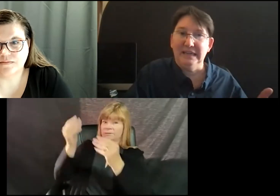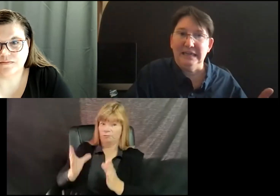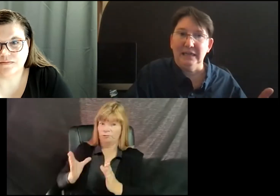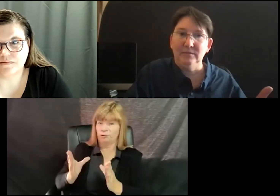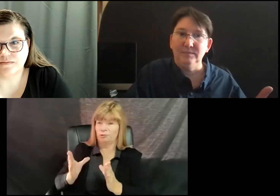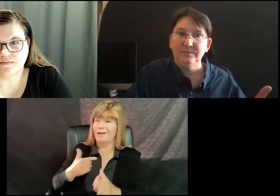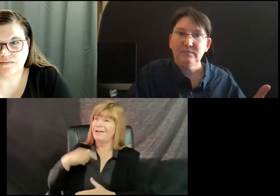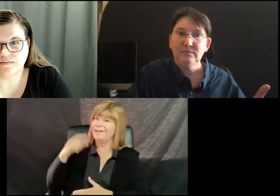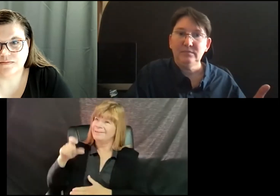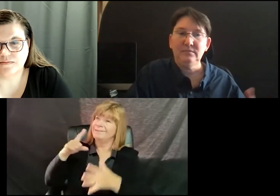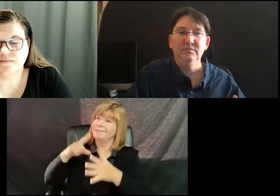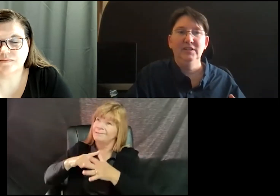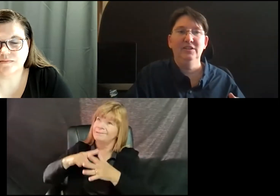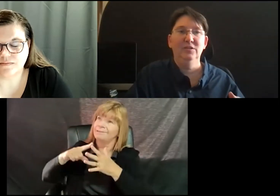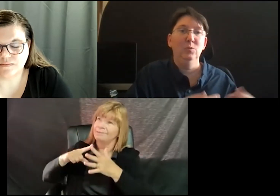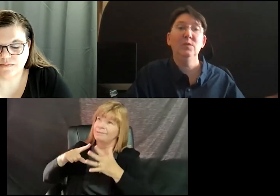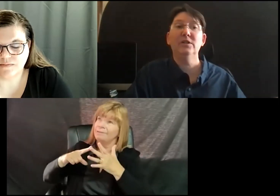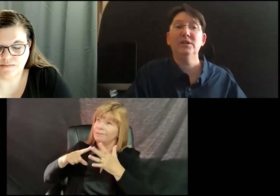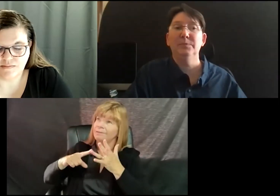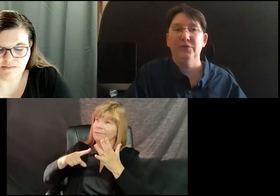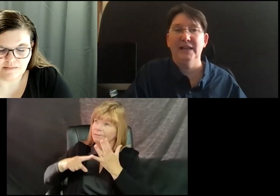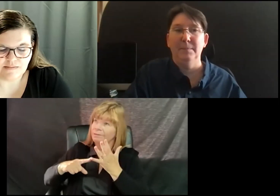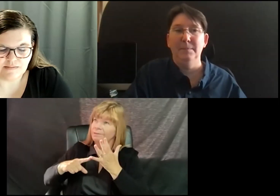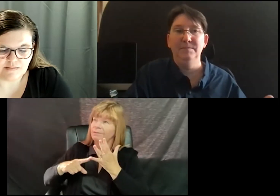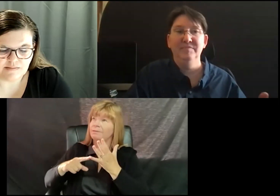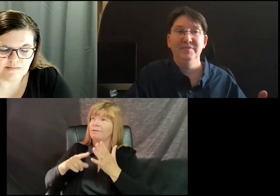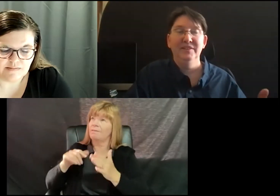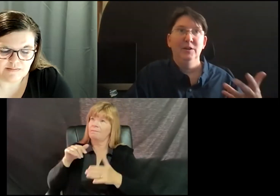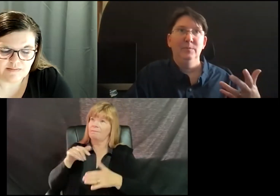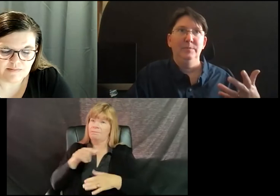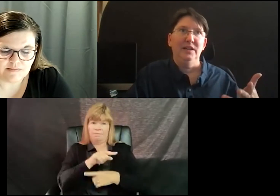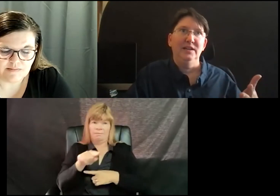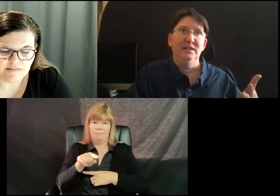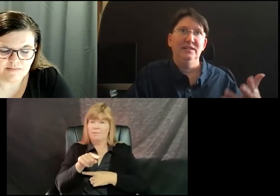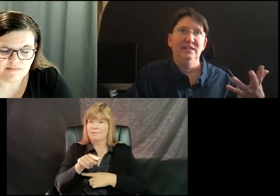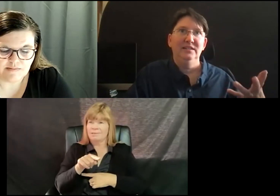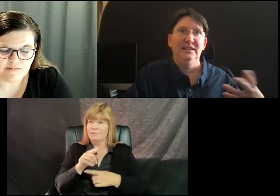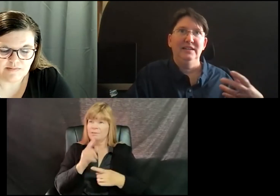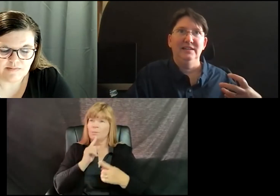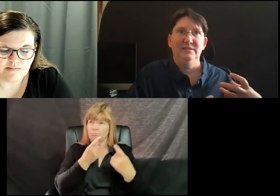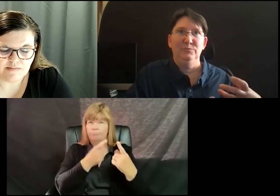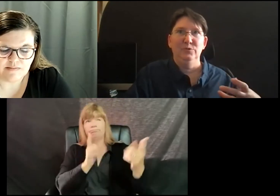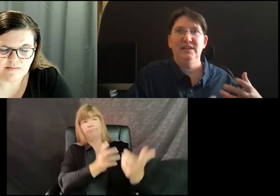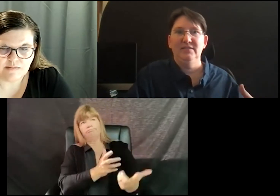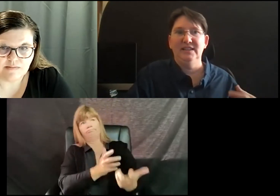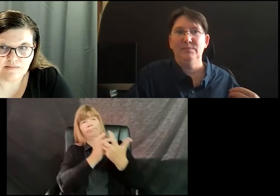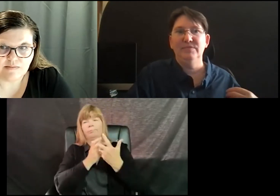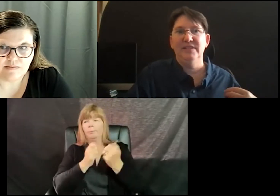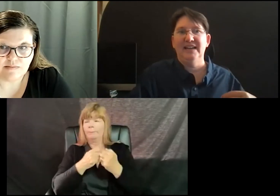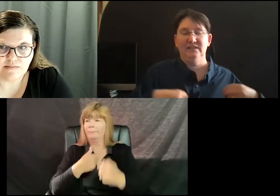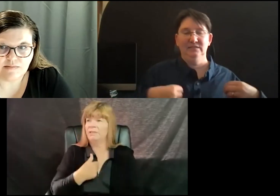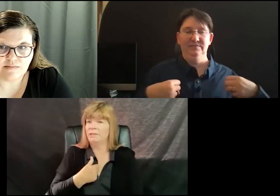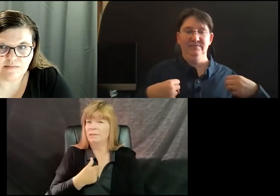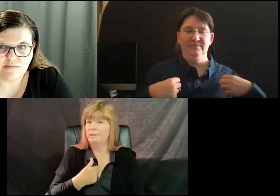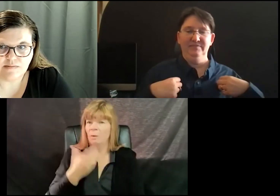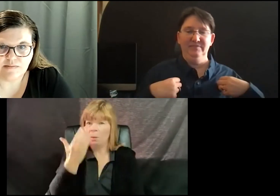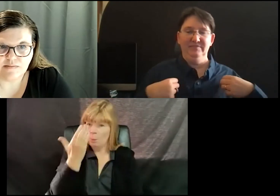what they need, what works for them, because it will give them